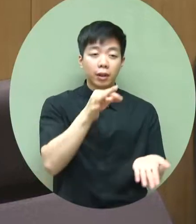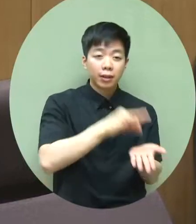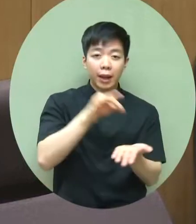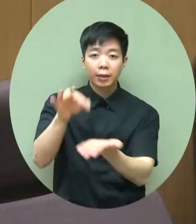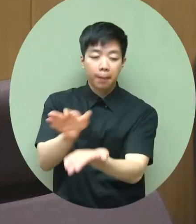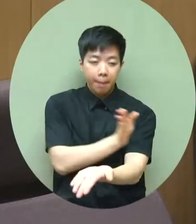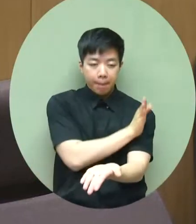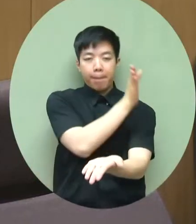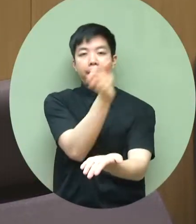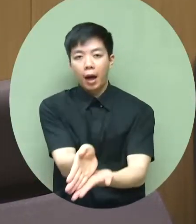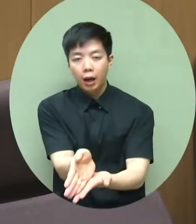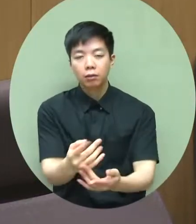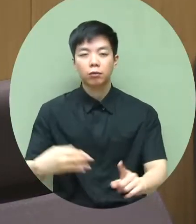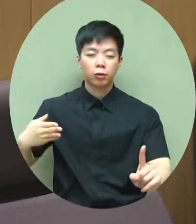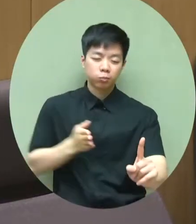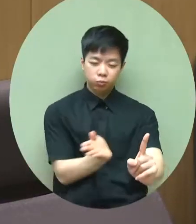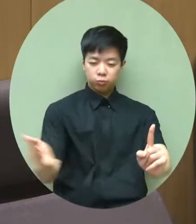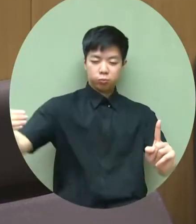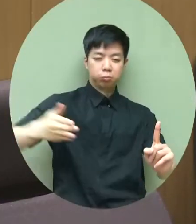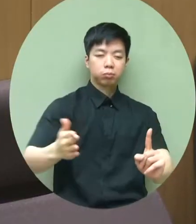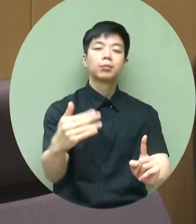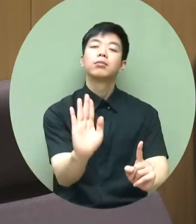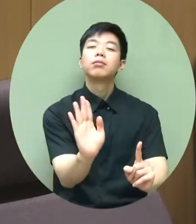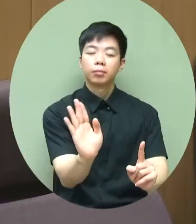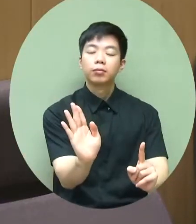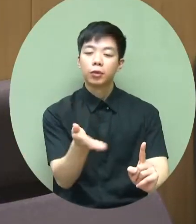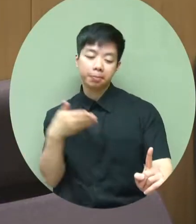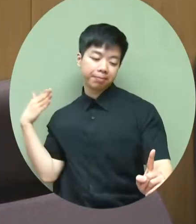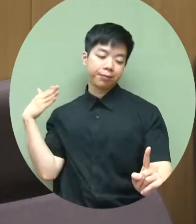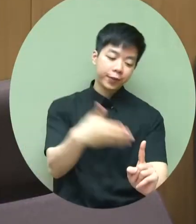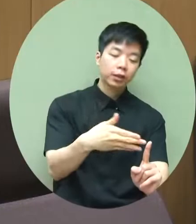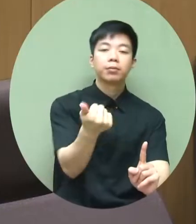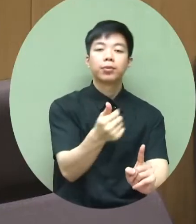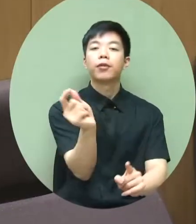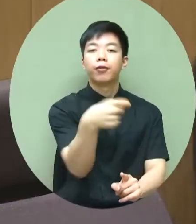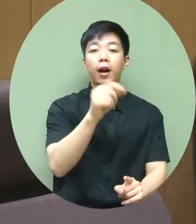ask bus companies to reduce or to do more point-to-point service instead of